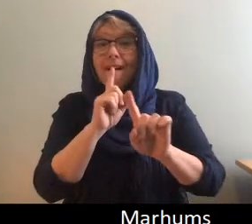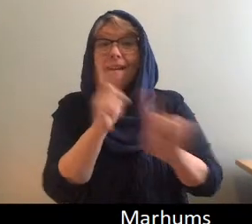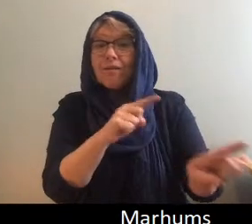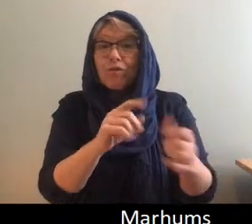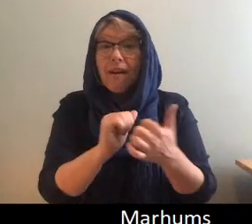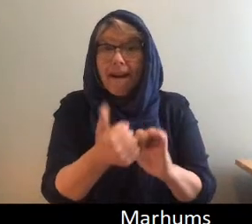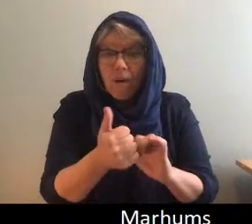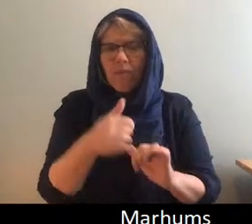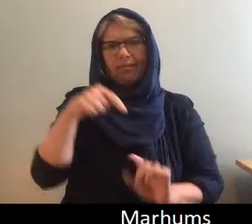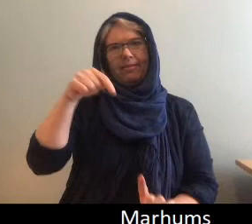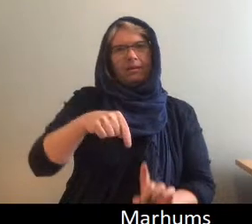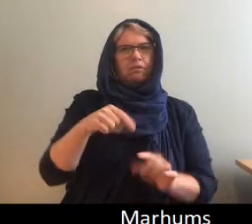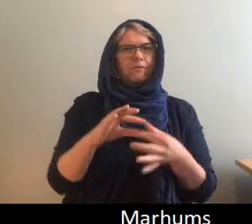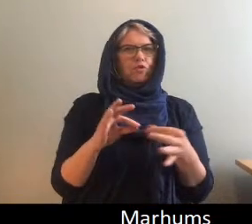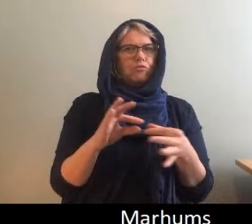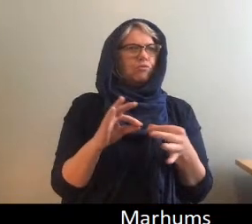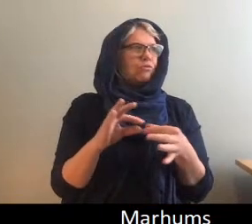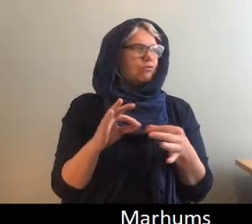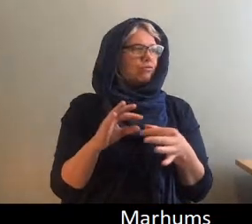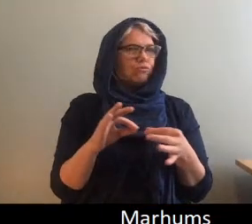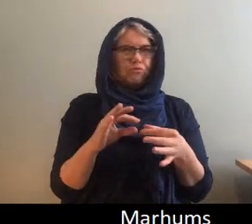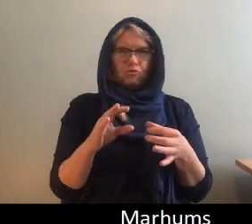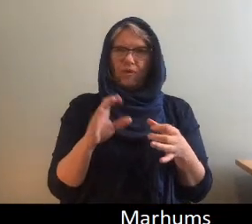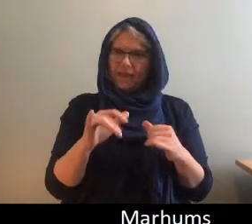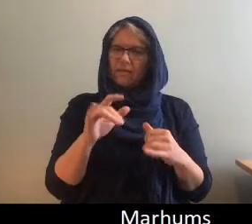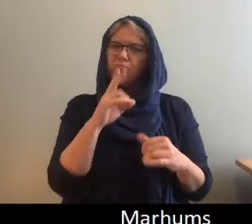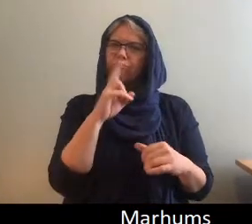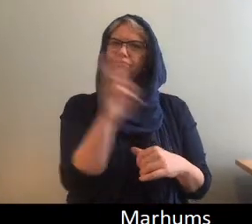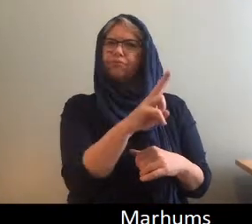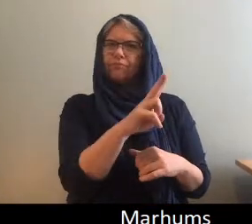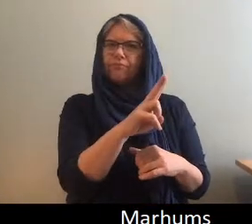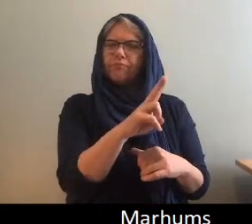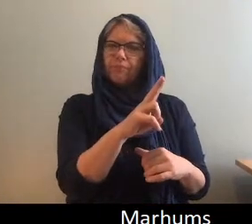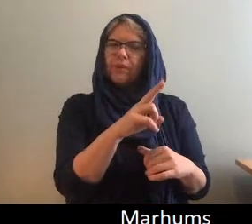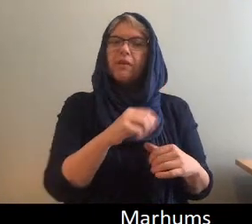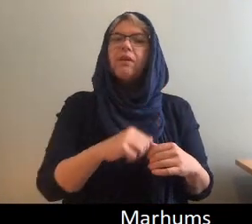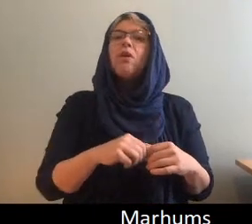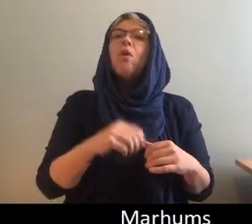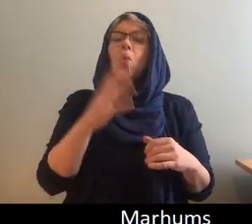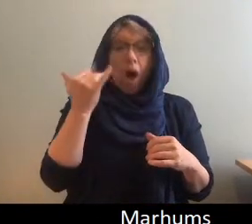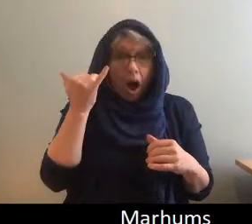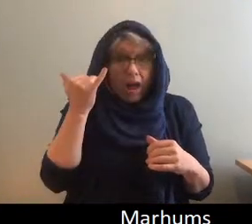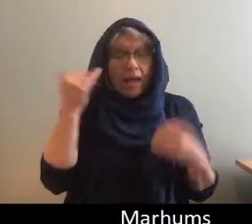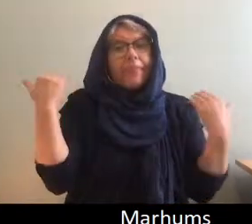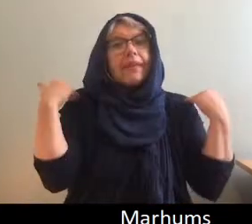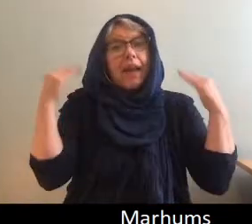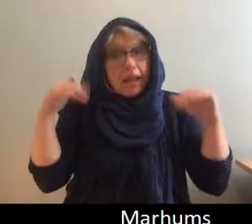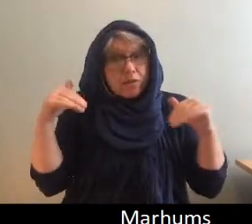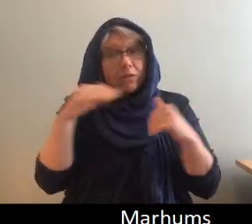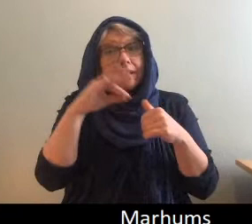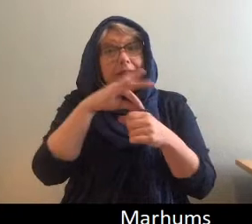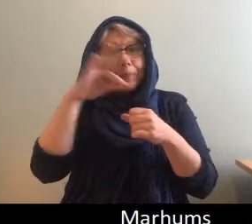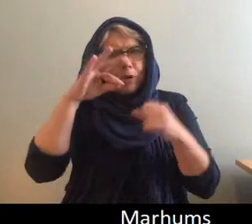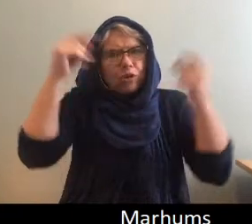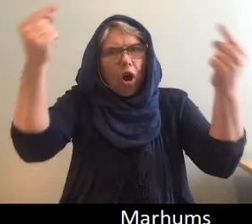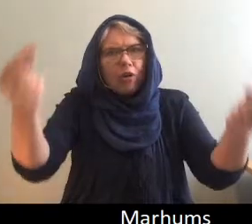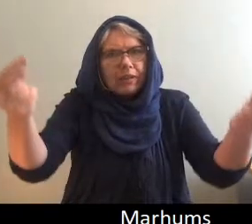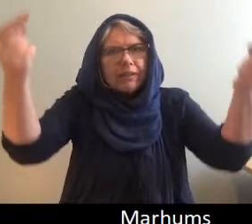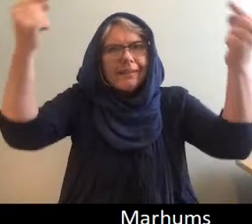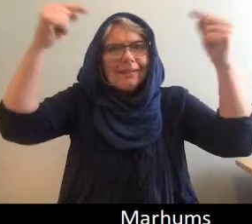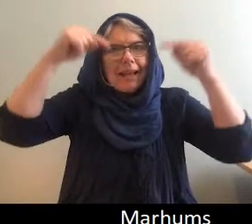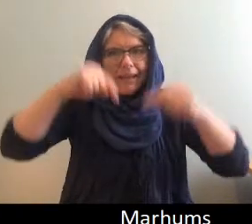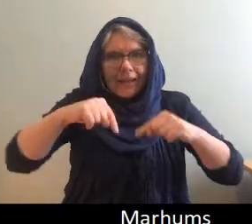say, no. I wish they would come to my house. I wish the angels would come to my house. But where are they going with these orders? Where are these orders being taken?